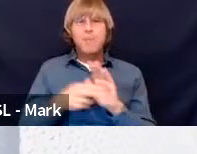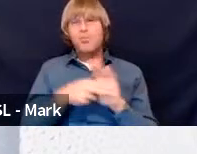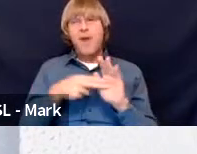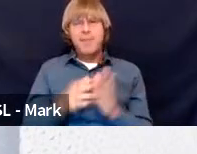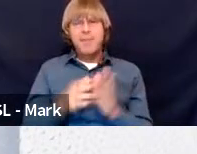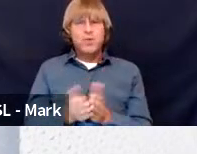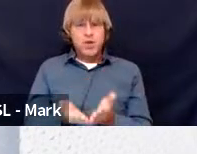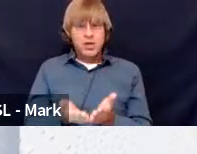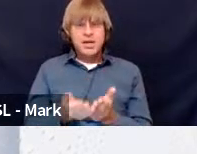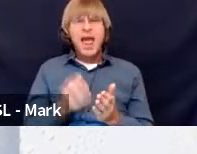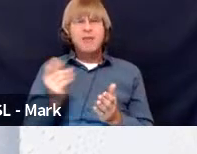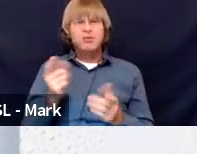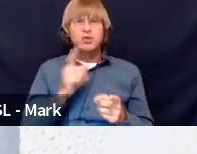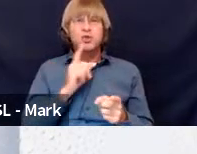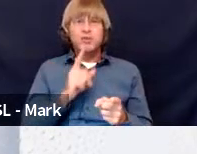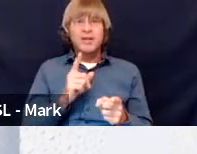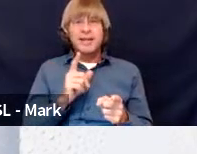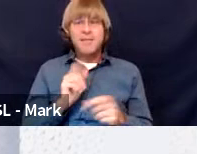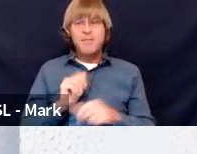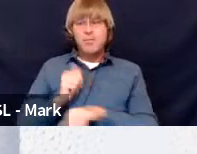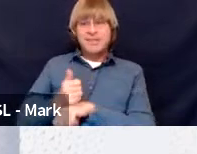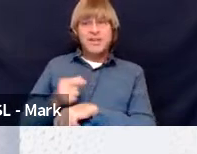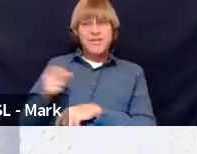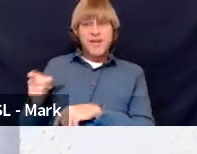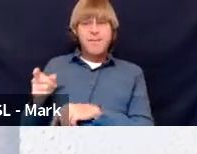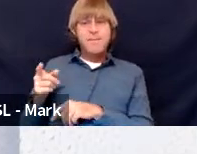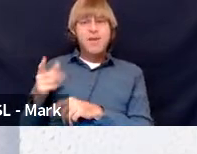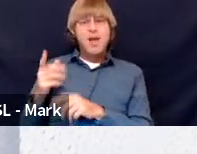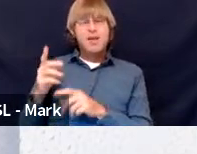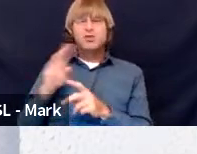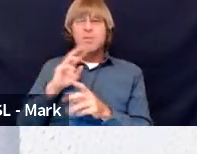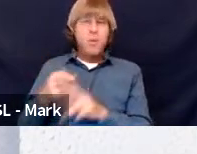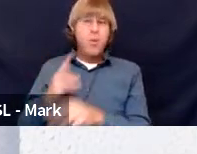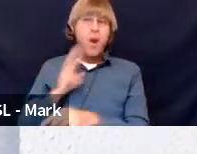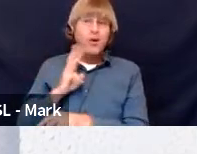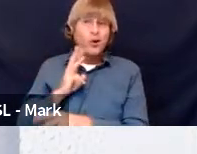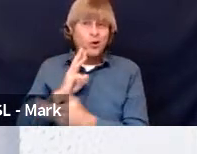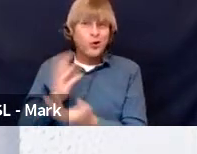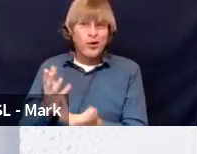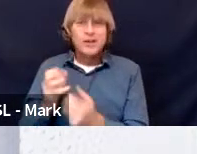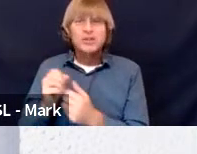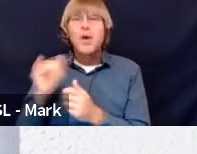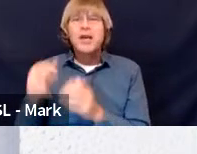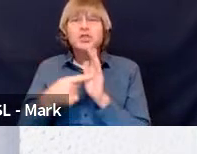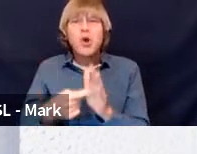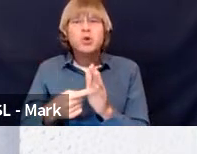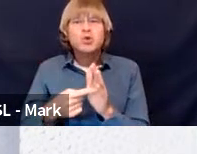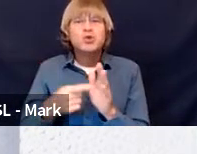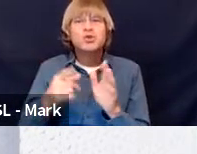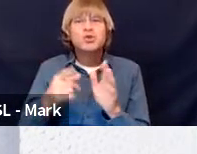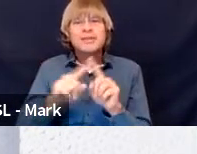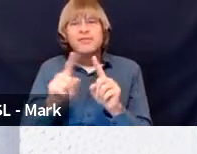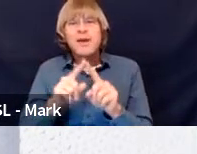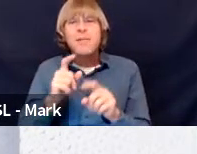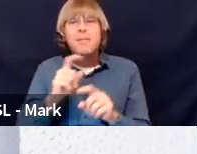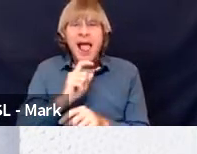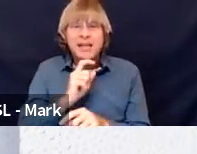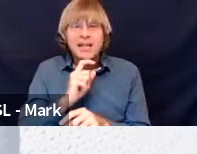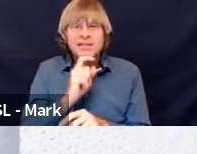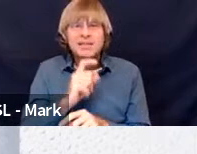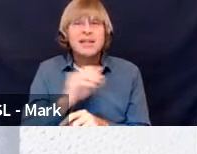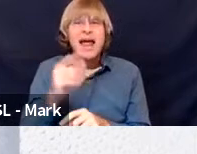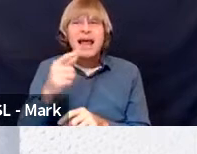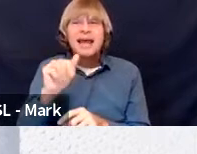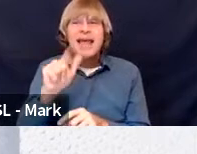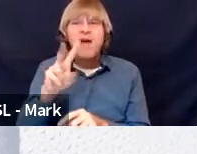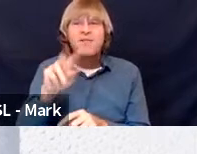book, and it was really positioning them. It's all about water, honestly. They chose curious metallics and the